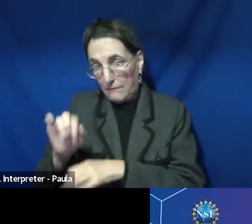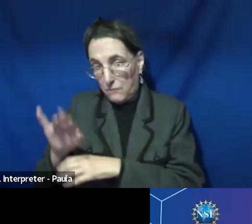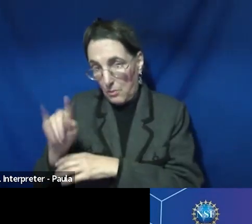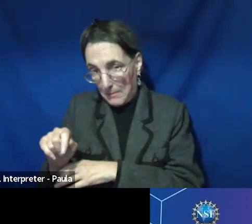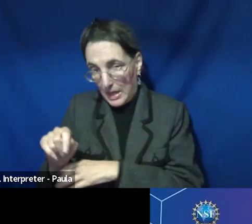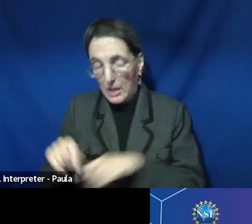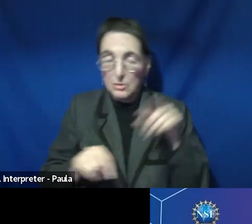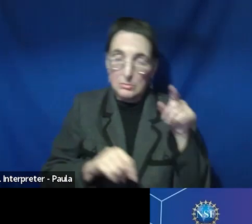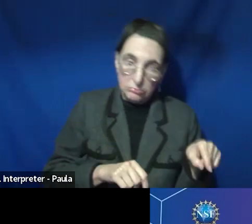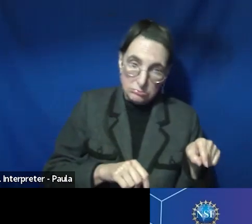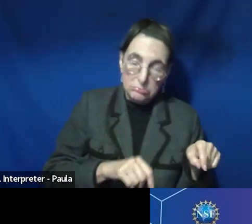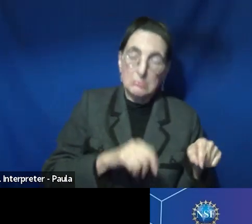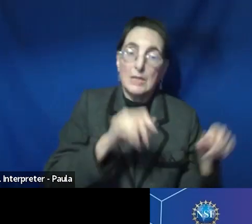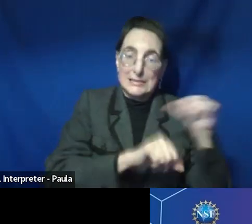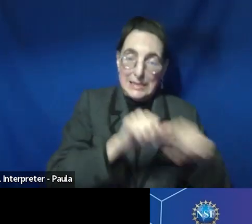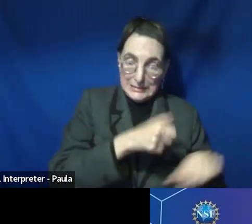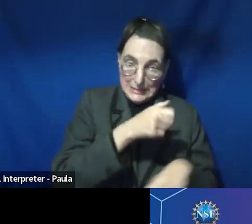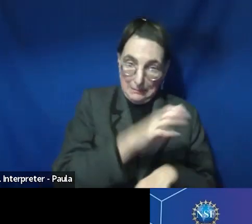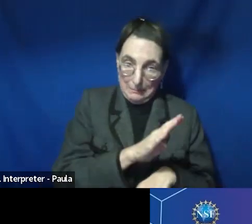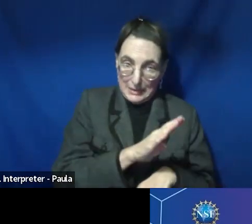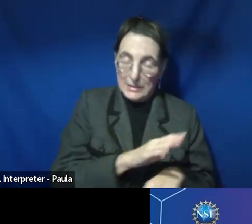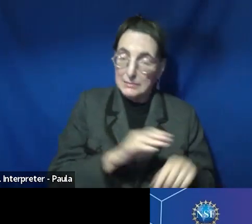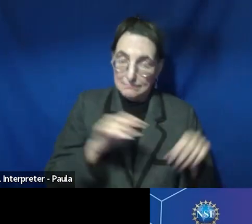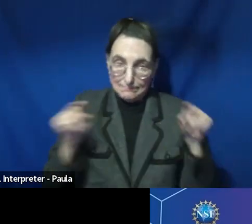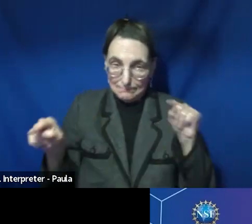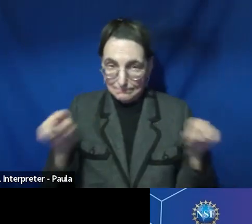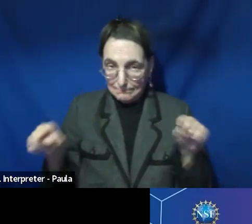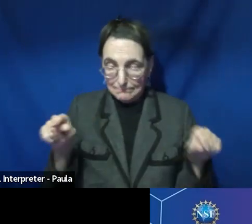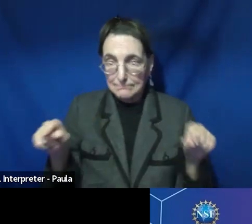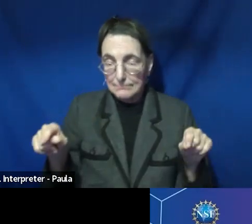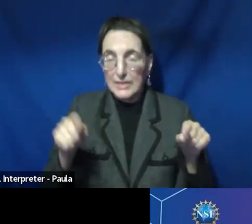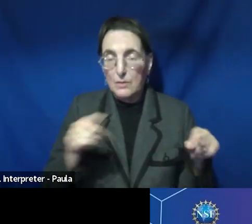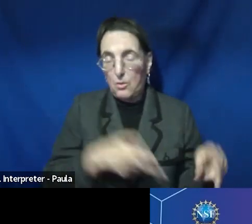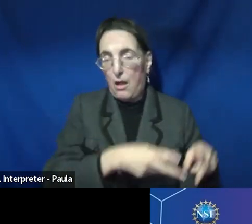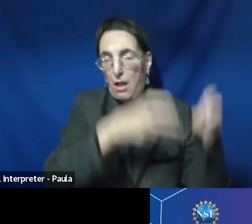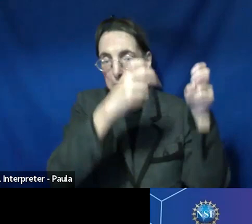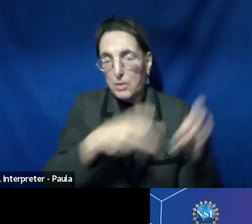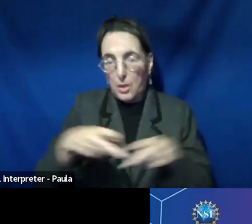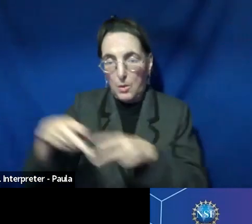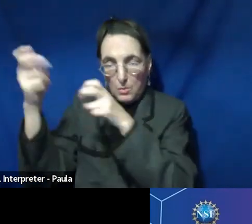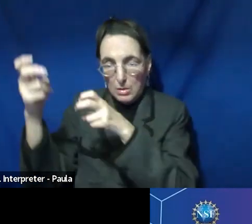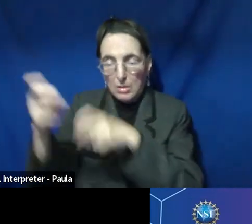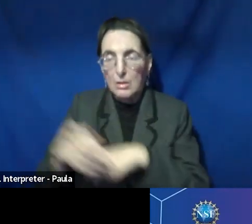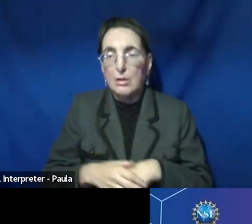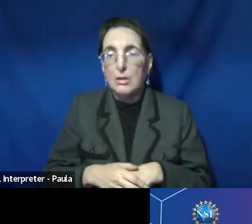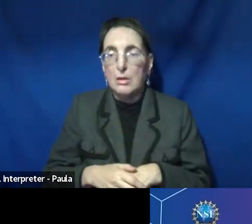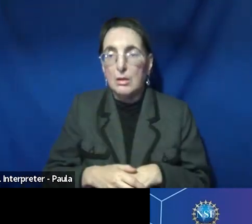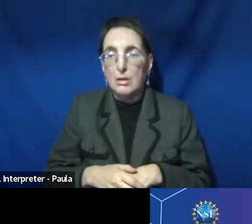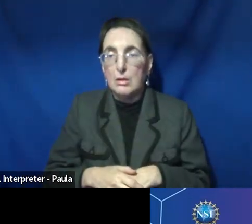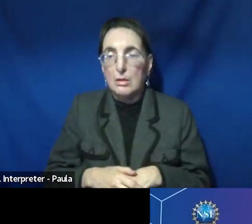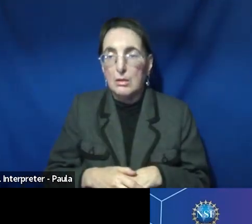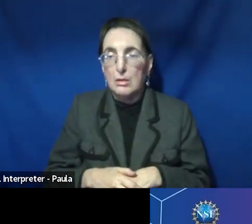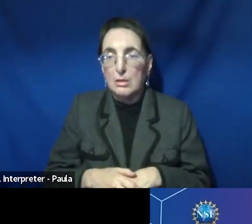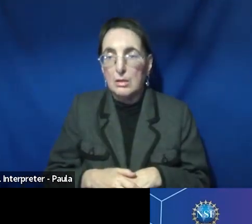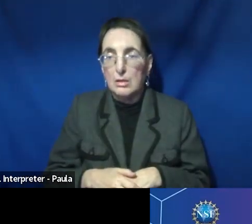NSF or the Science CV system, they are going to upload those. Now, the way for an